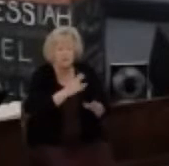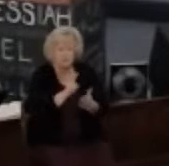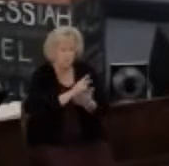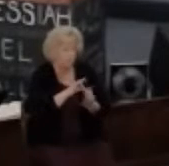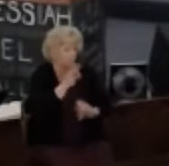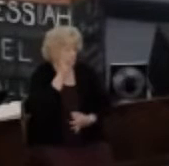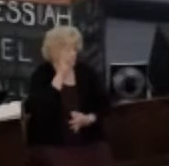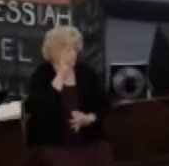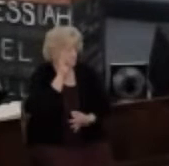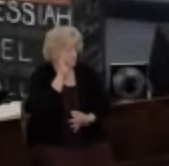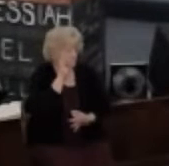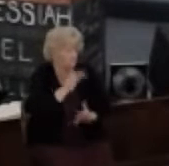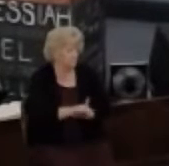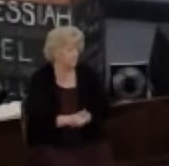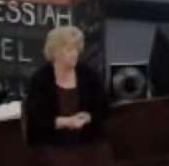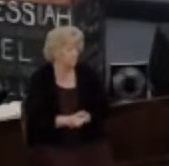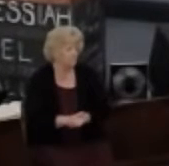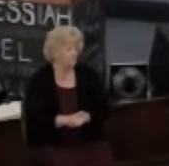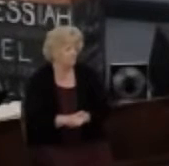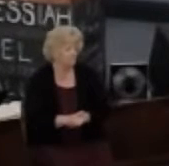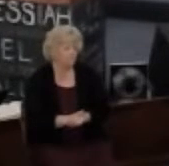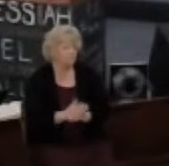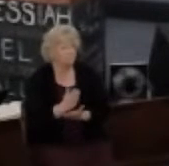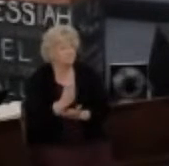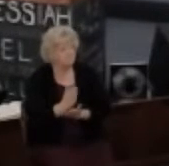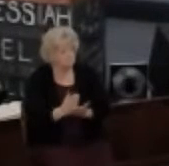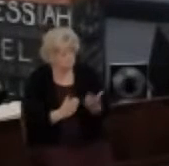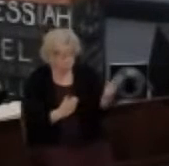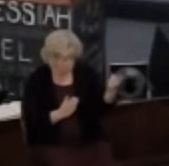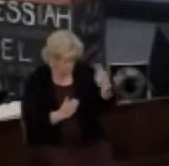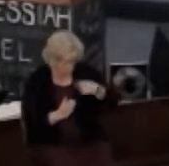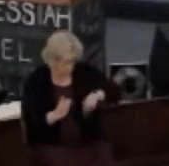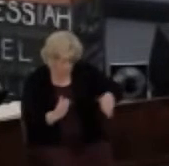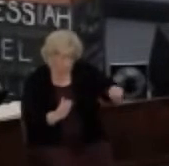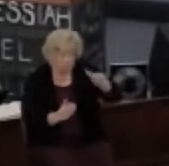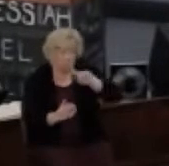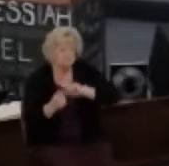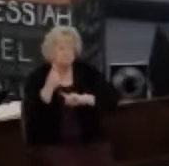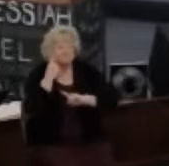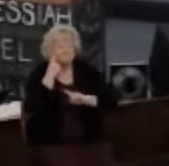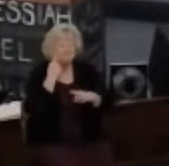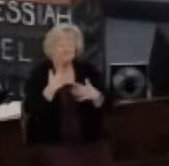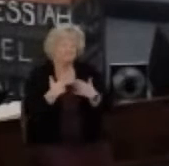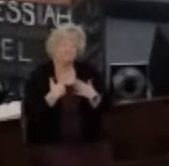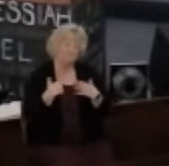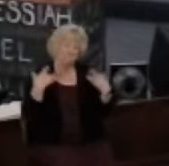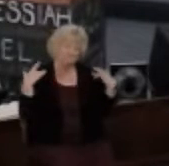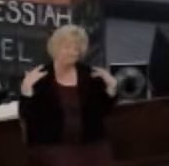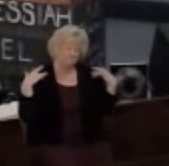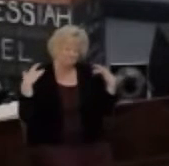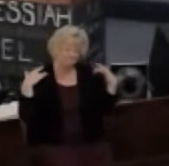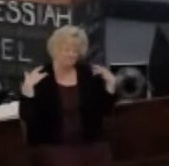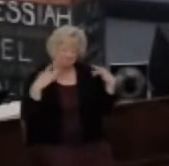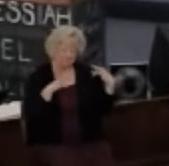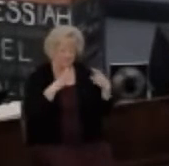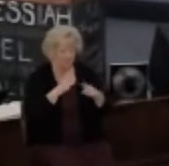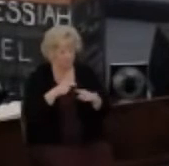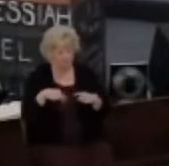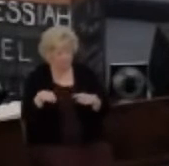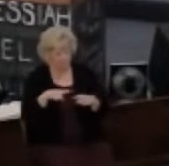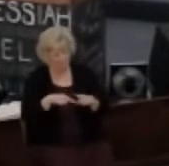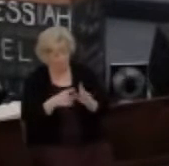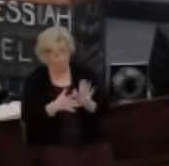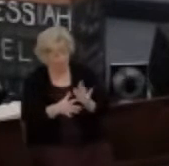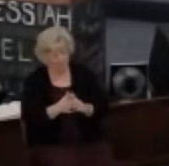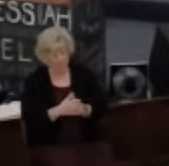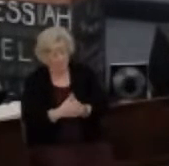Spirit." You know, I know some people, they think, I can't talk to people about